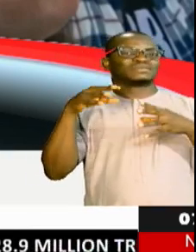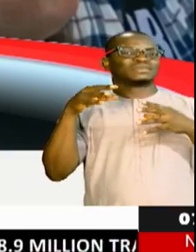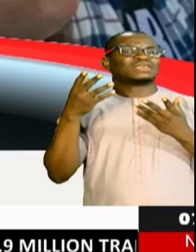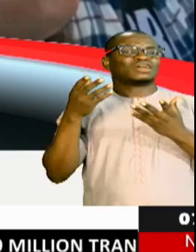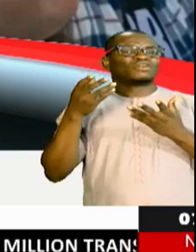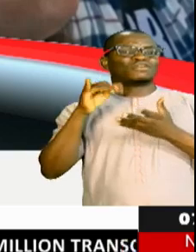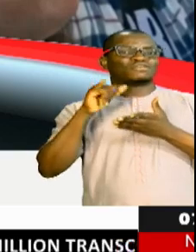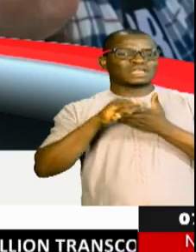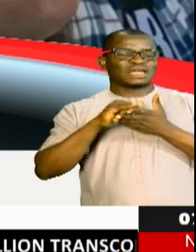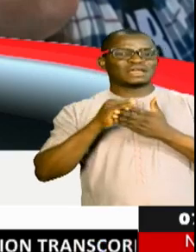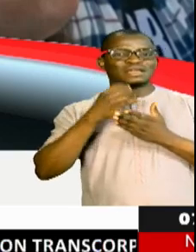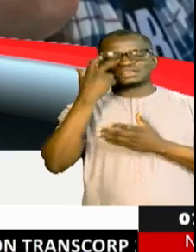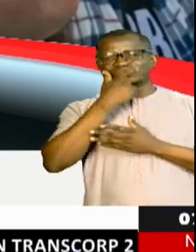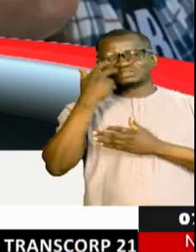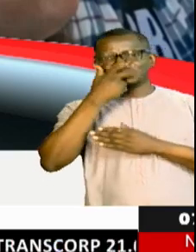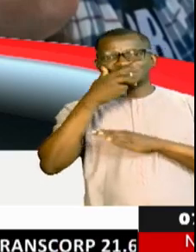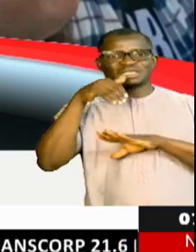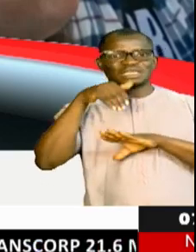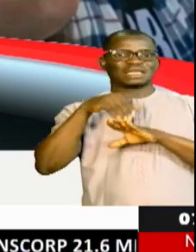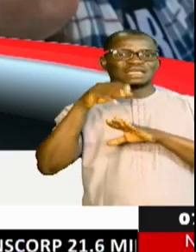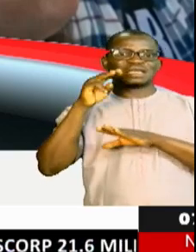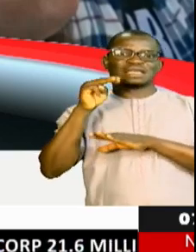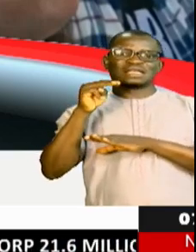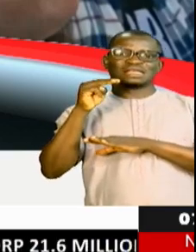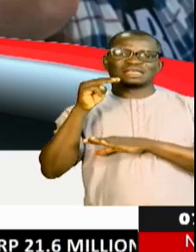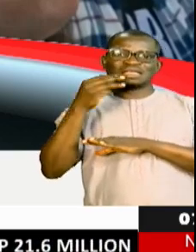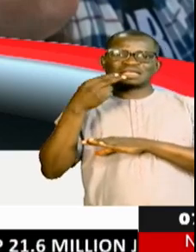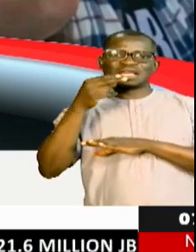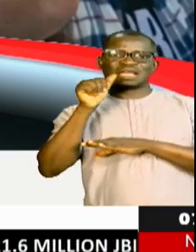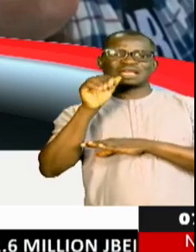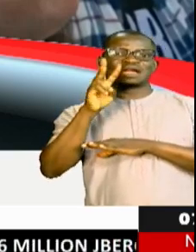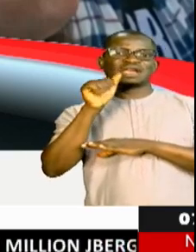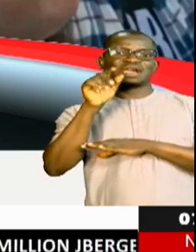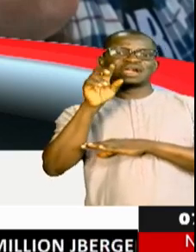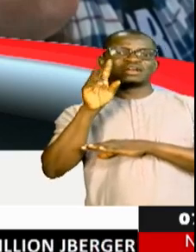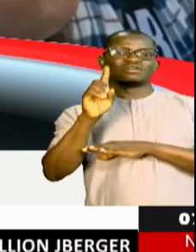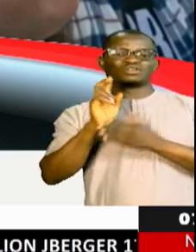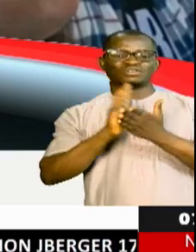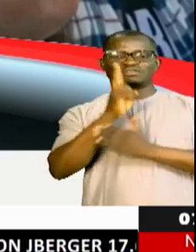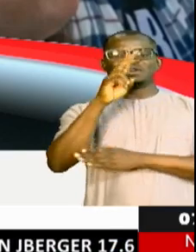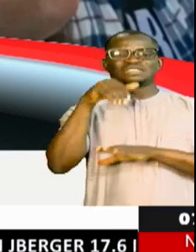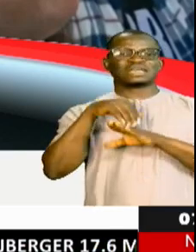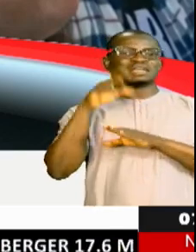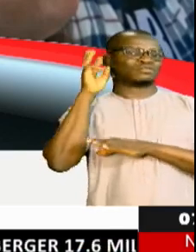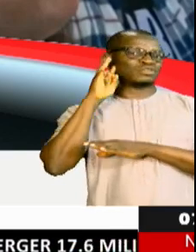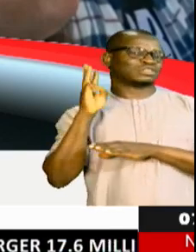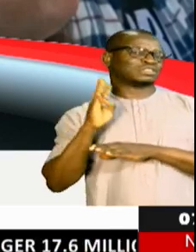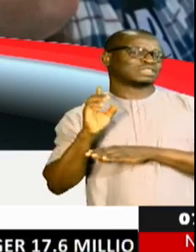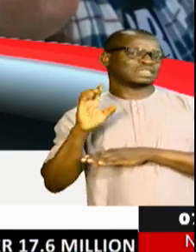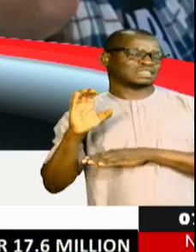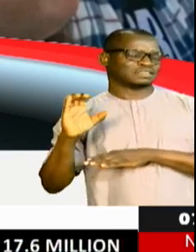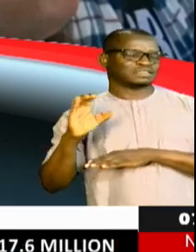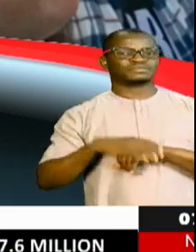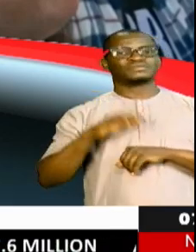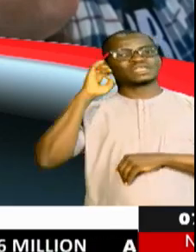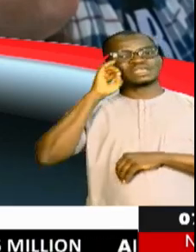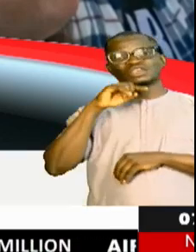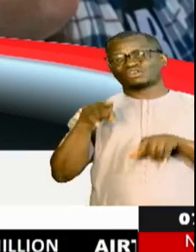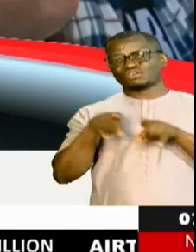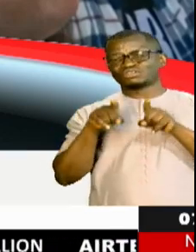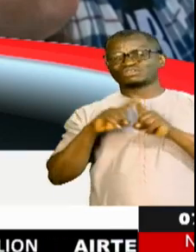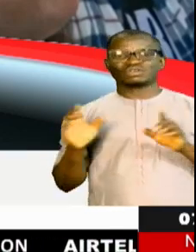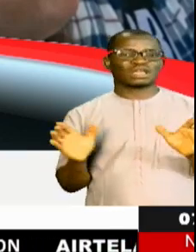the speech at her alma mater, Howard University in Washington, D.C. Also urged